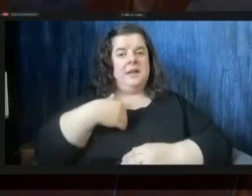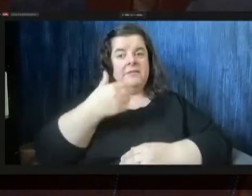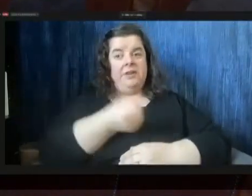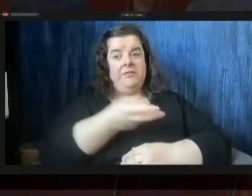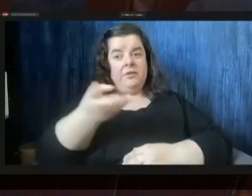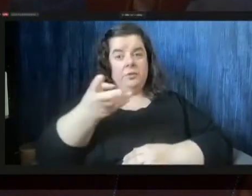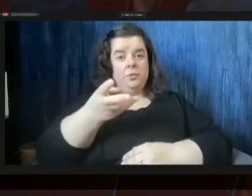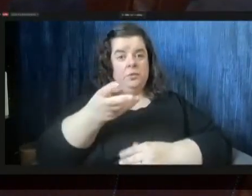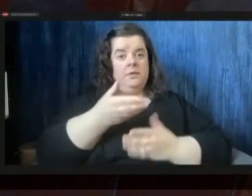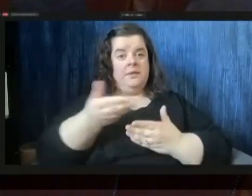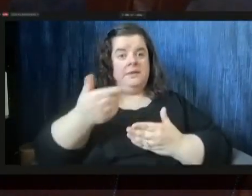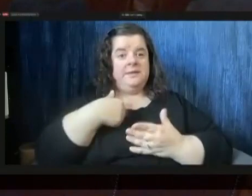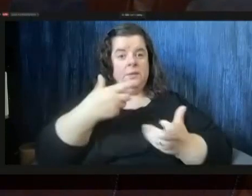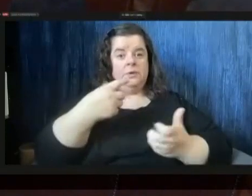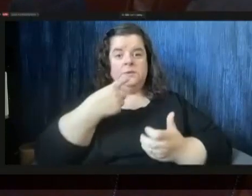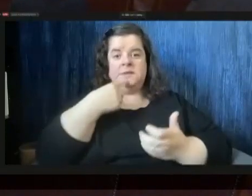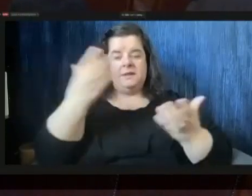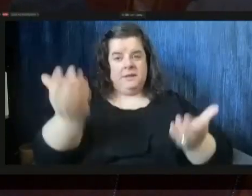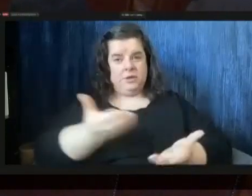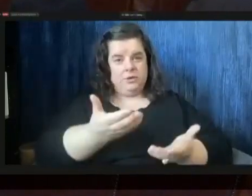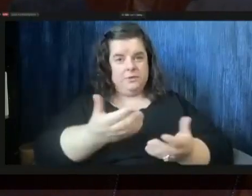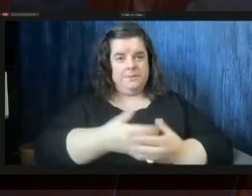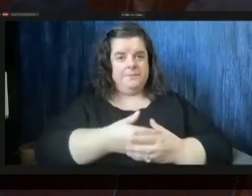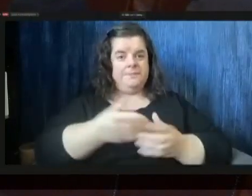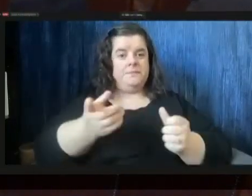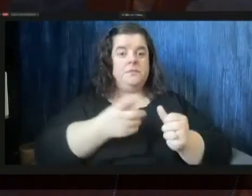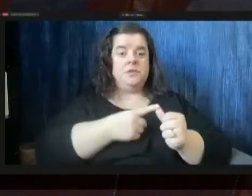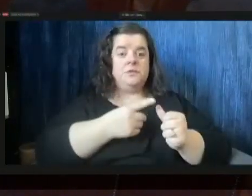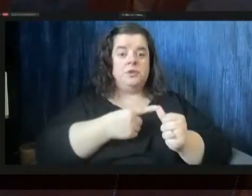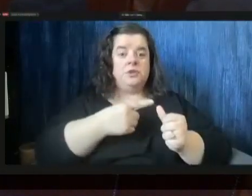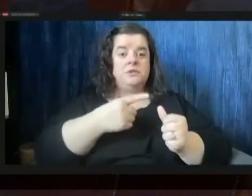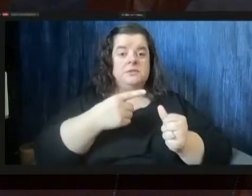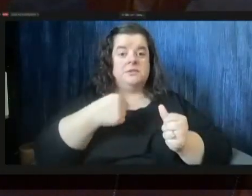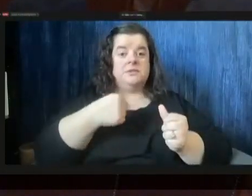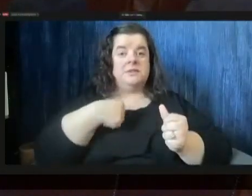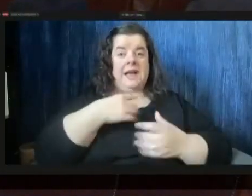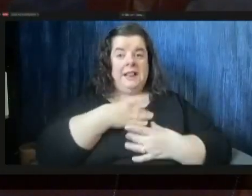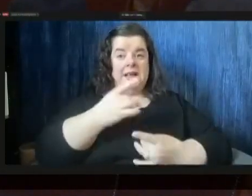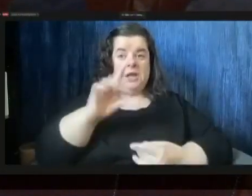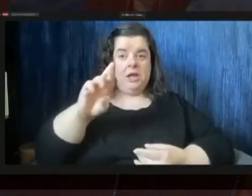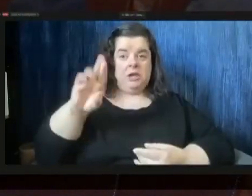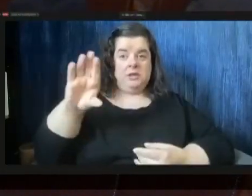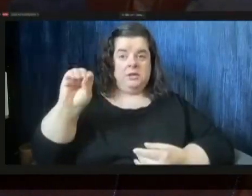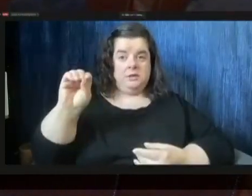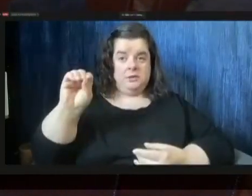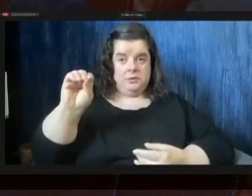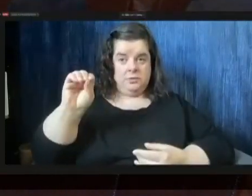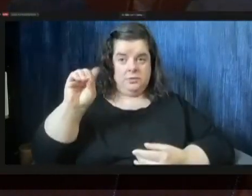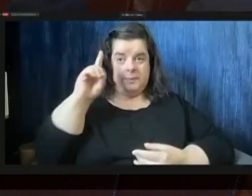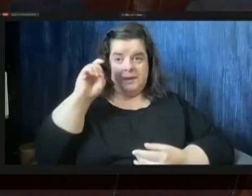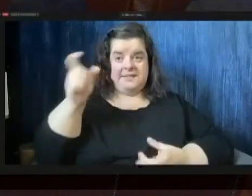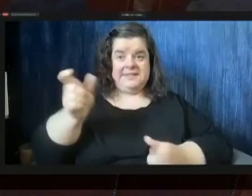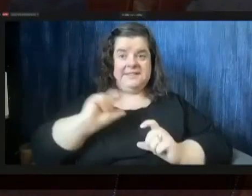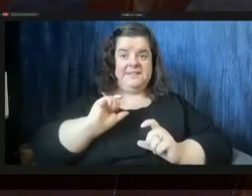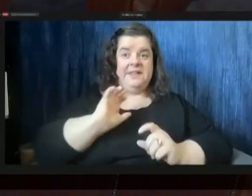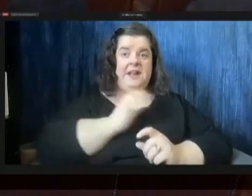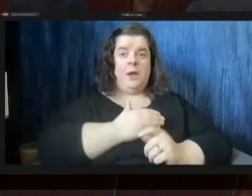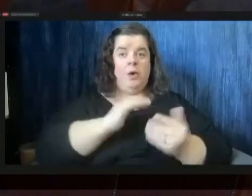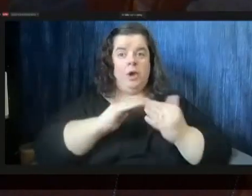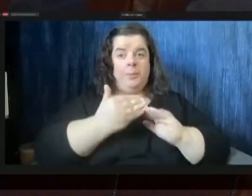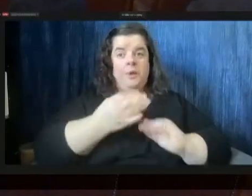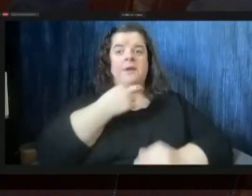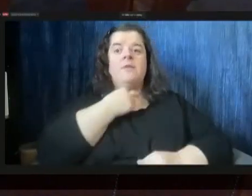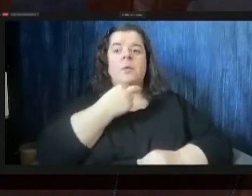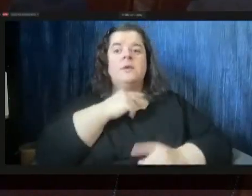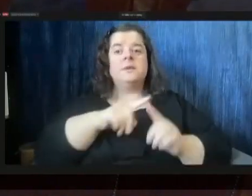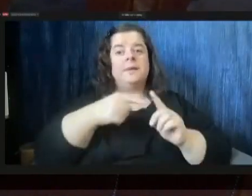things to say here. First of all, I like the RCOs because it's given our community a voice. I do